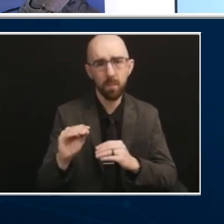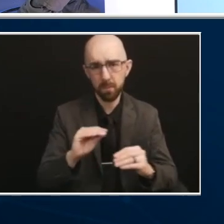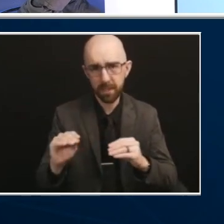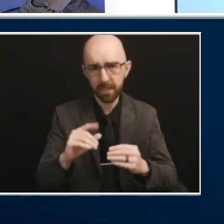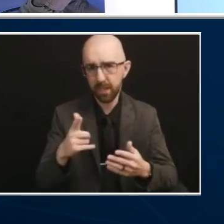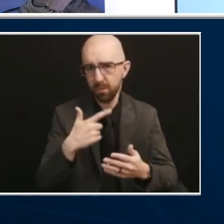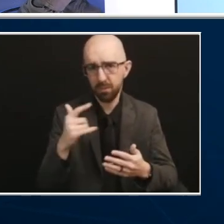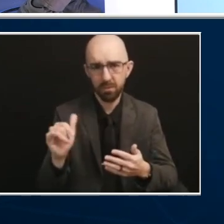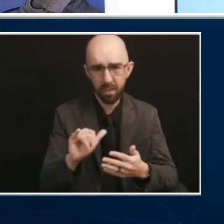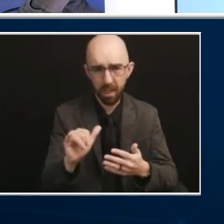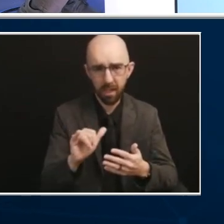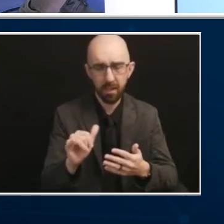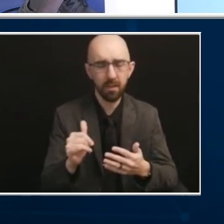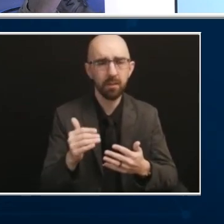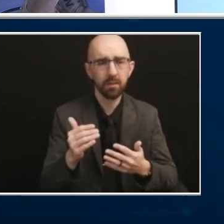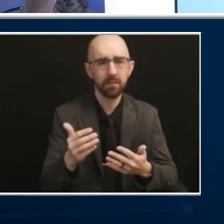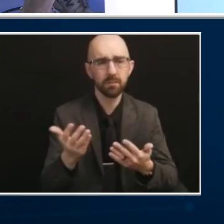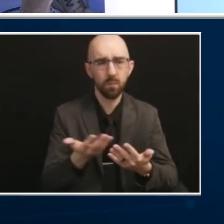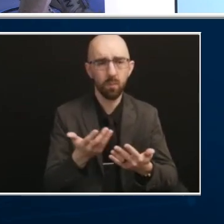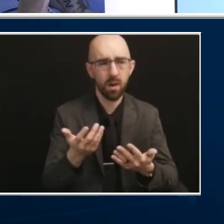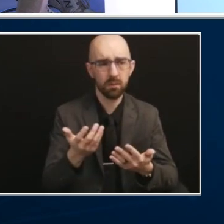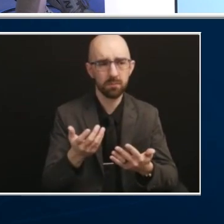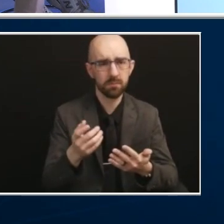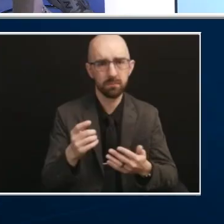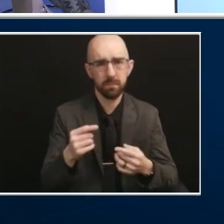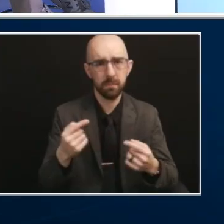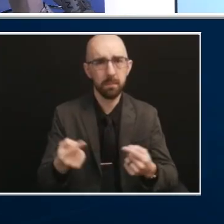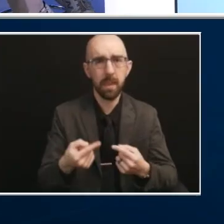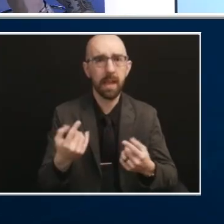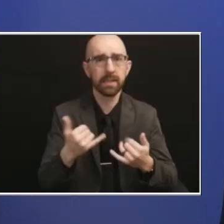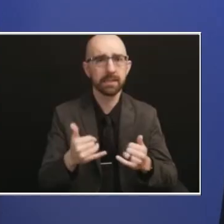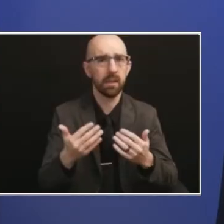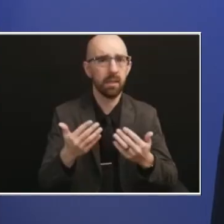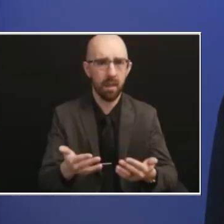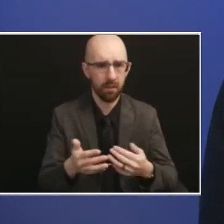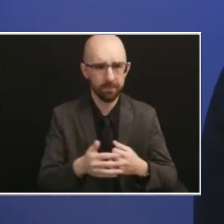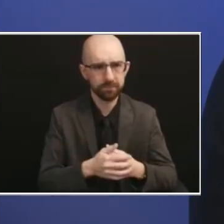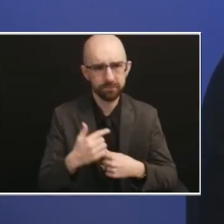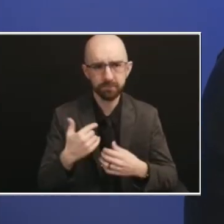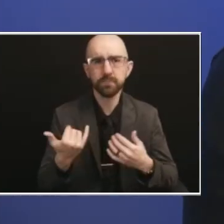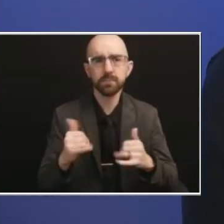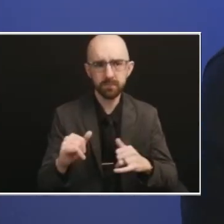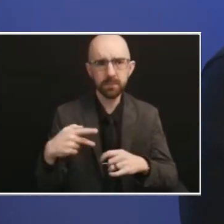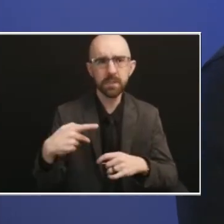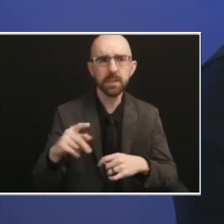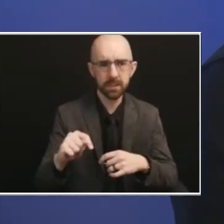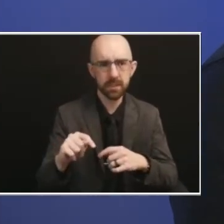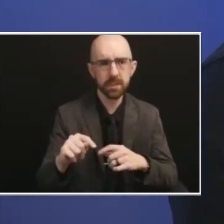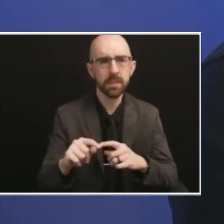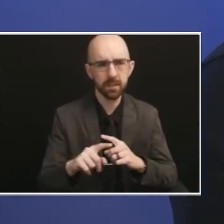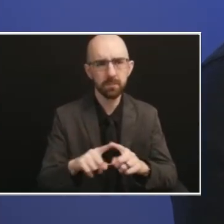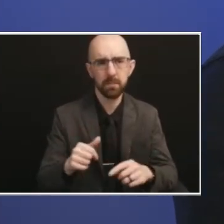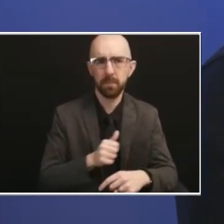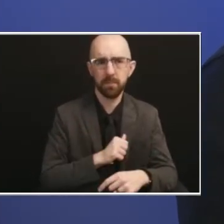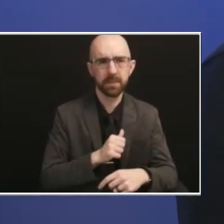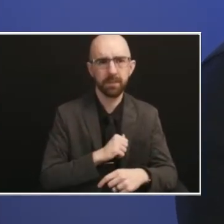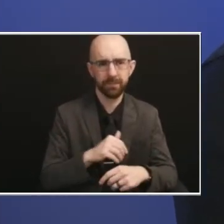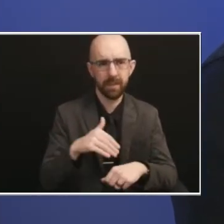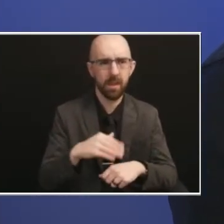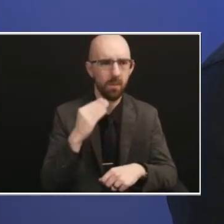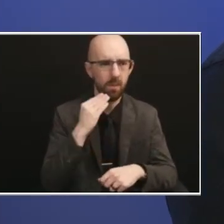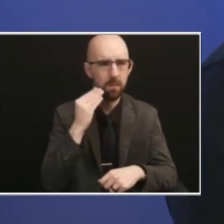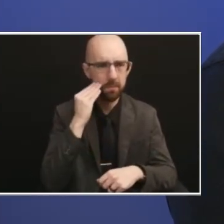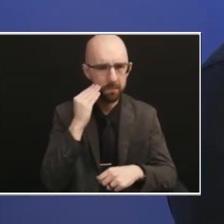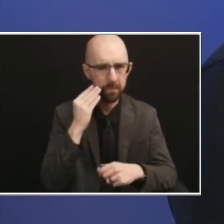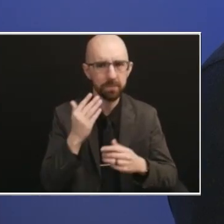and where you might still have pain specifically. I still do PT, but just by myself, like at my house. I was